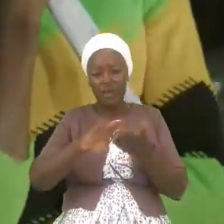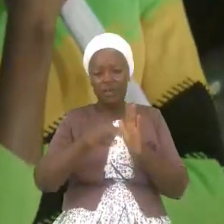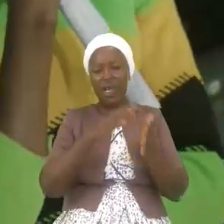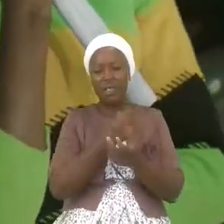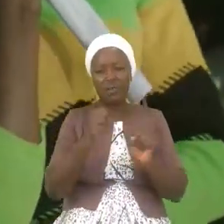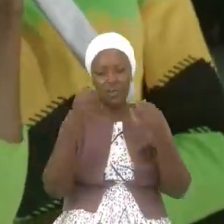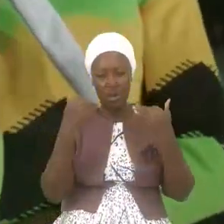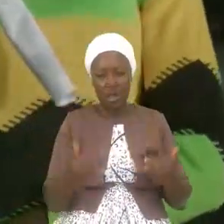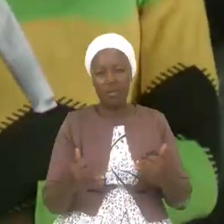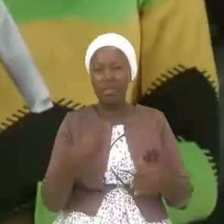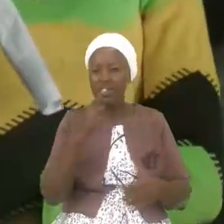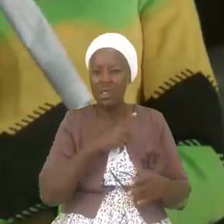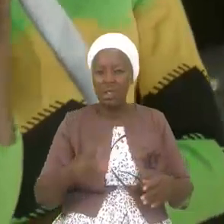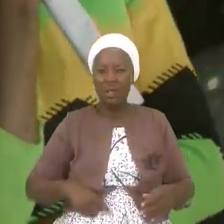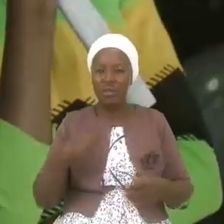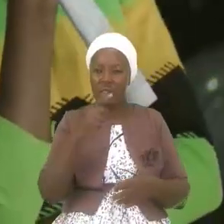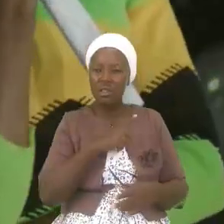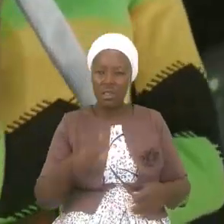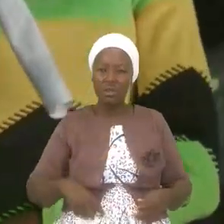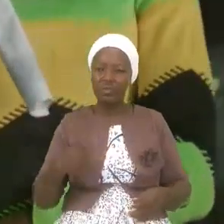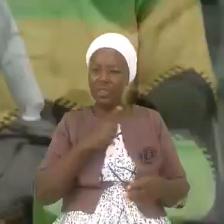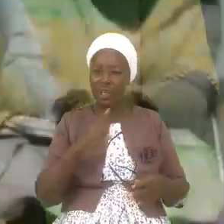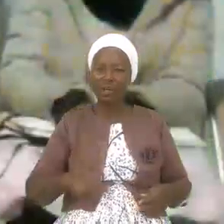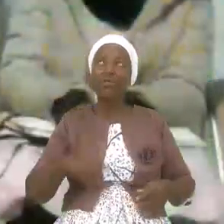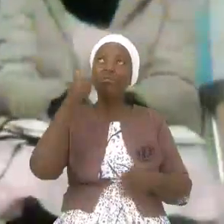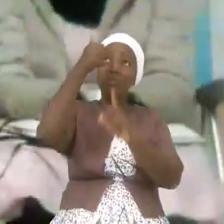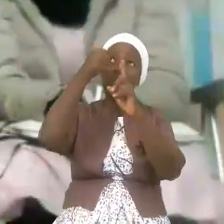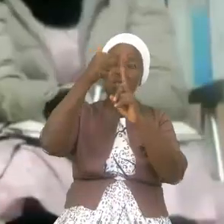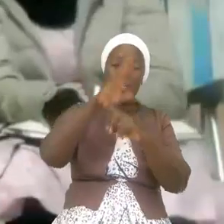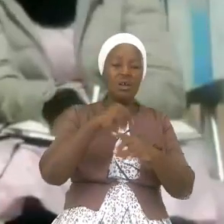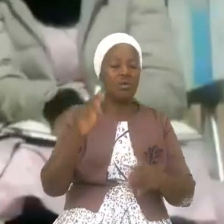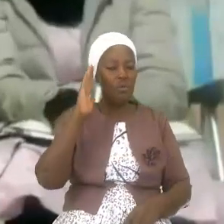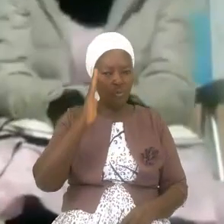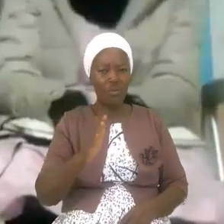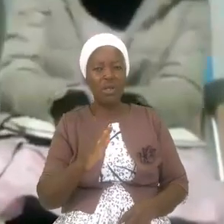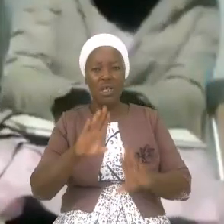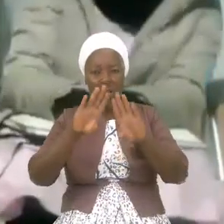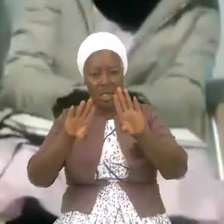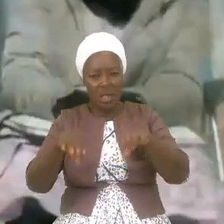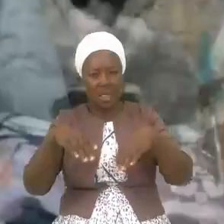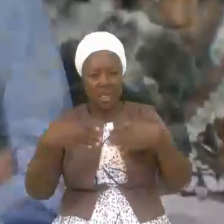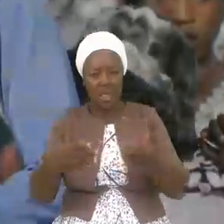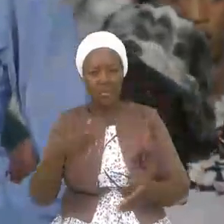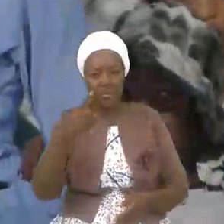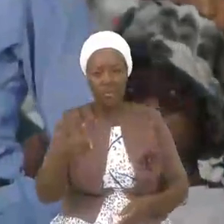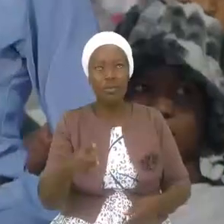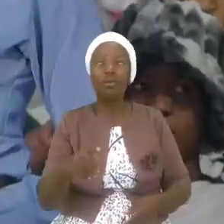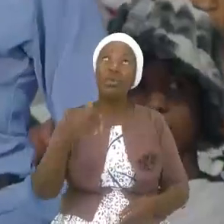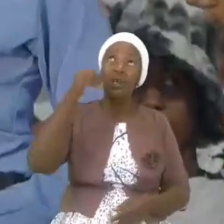Himself will give you His own salvation that makes you worthy.